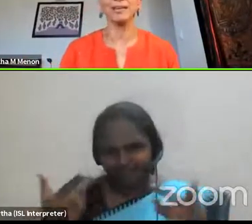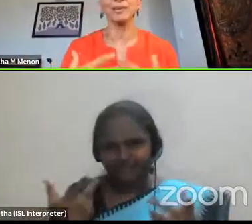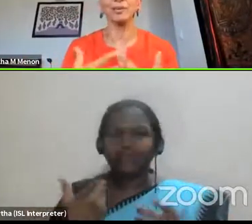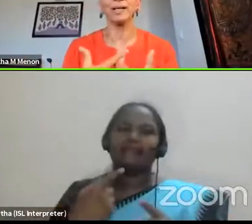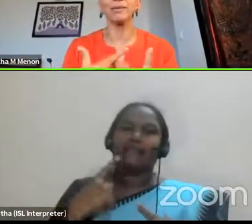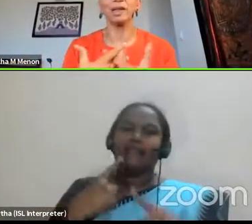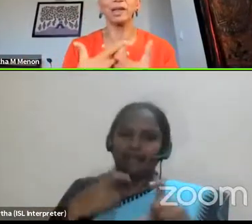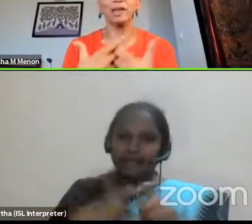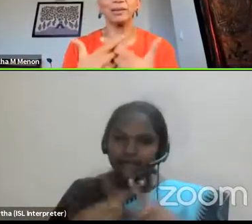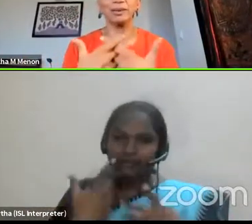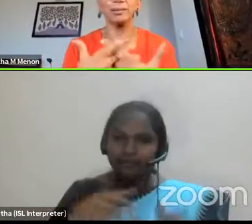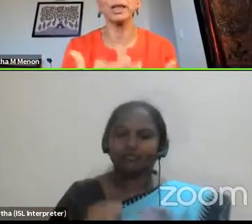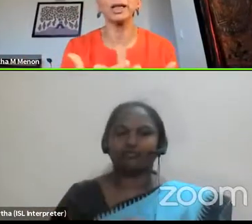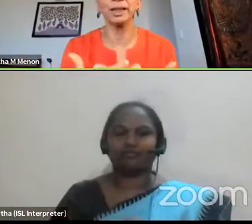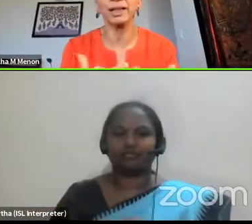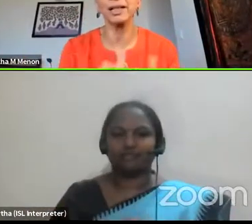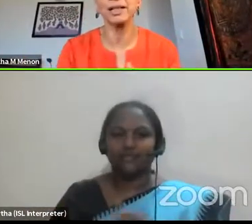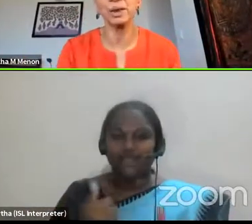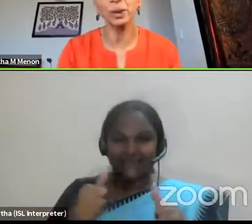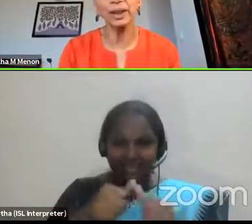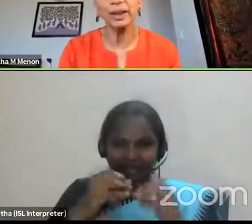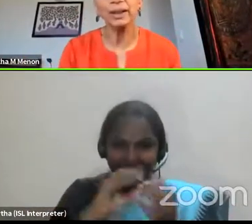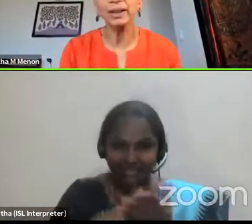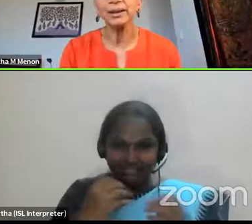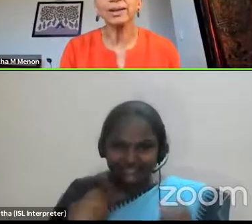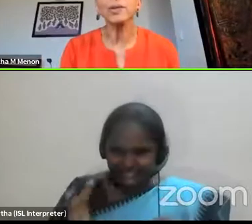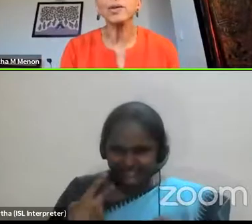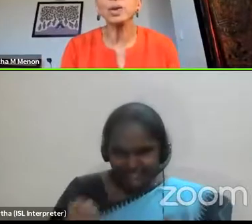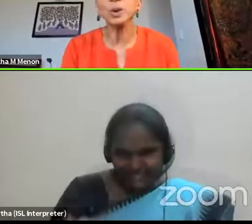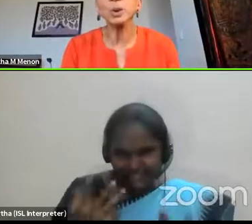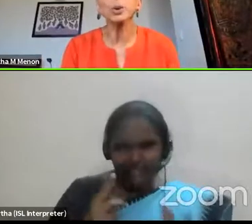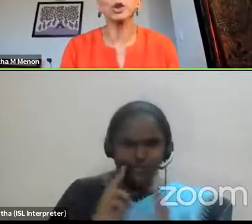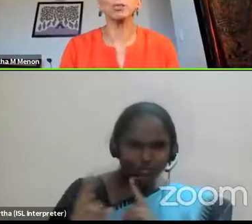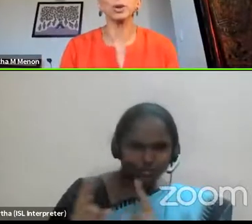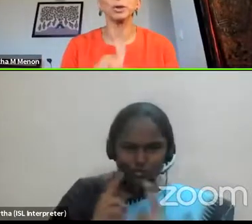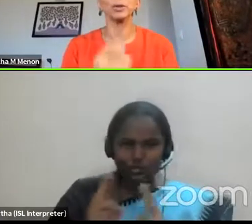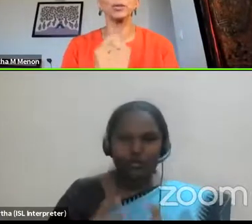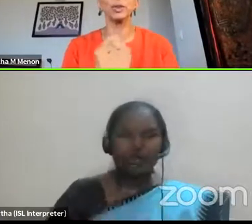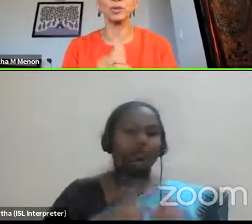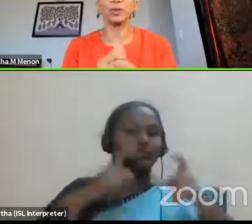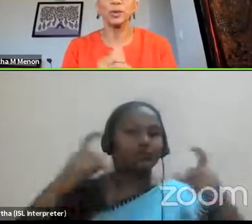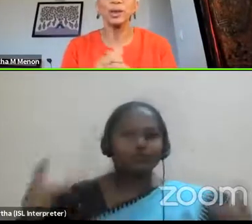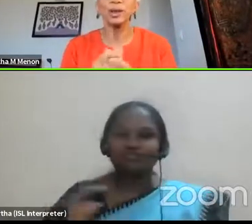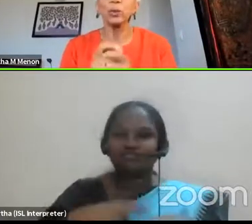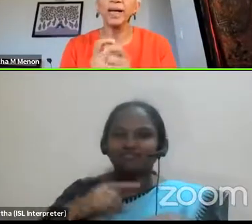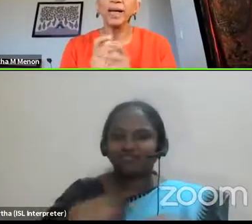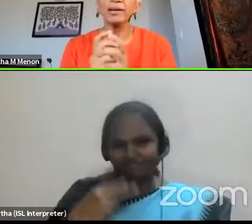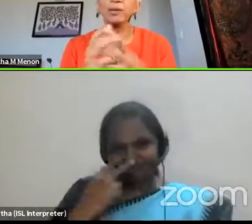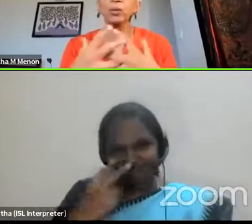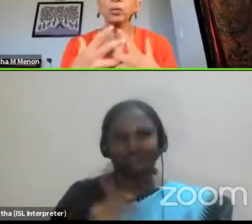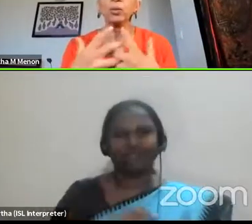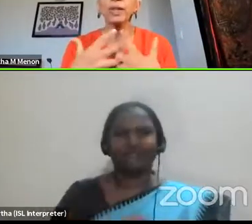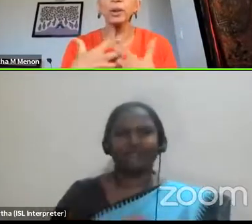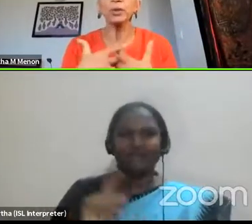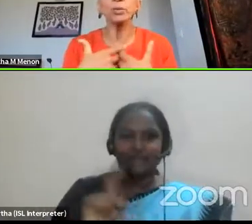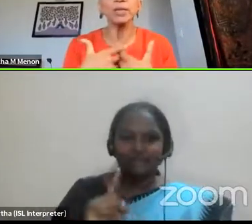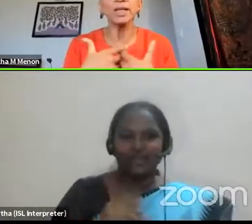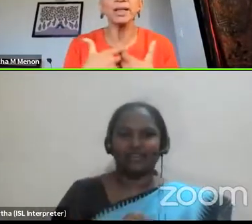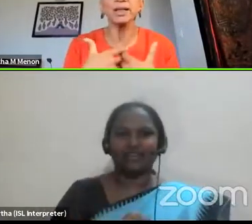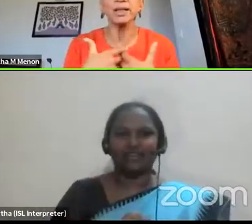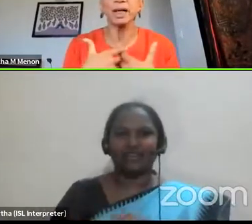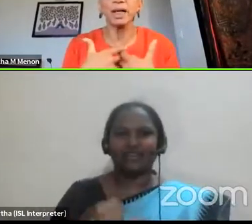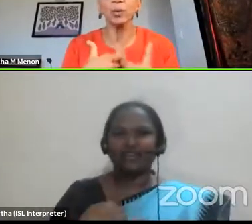externally. And when Abhishek and I started talking, that was a huge opportunity we saw where we